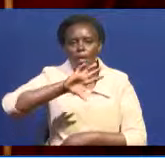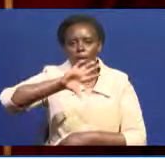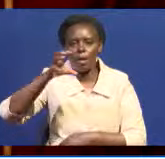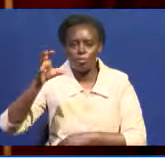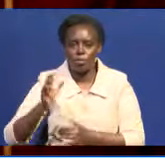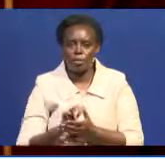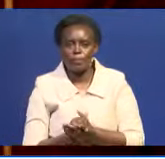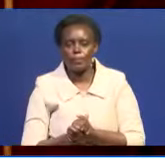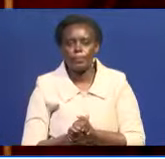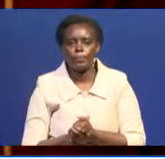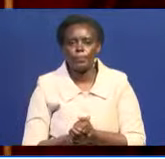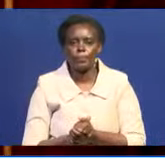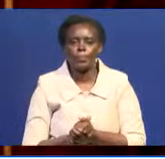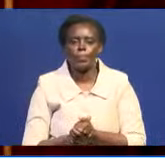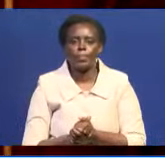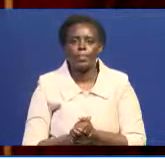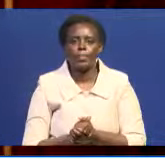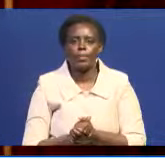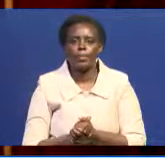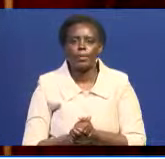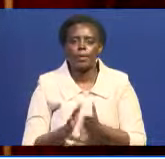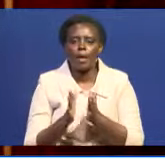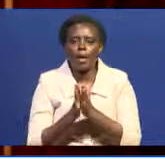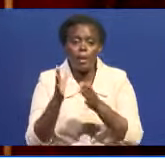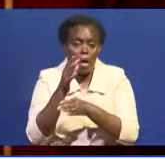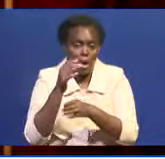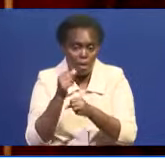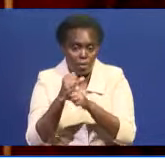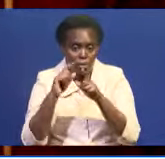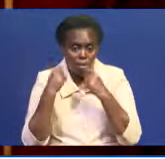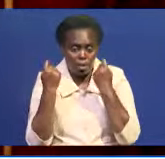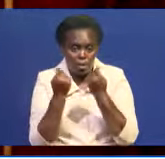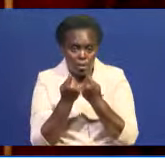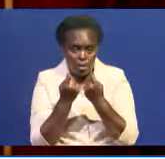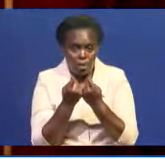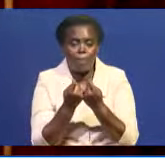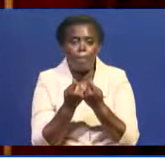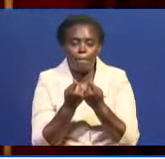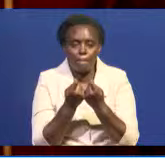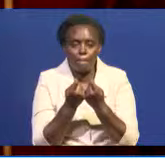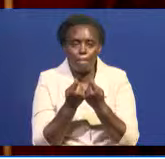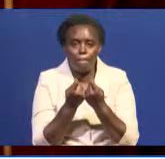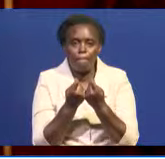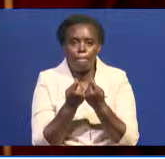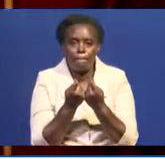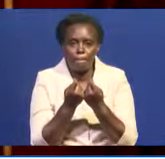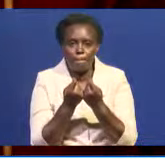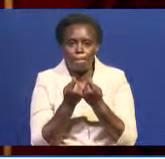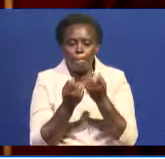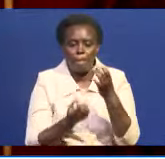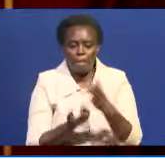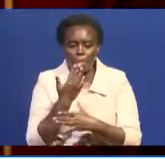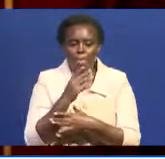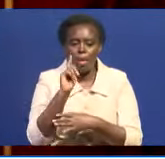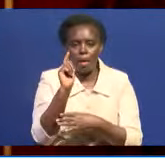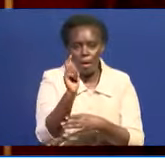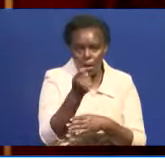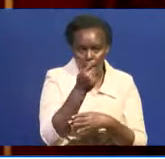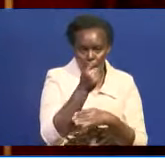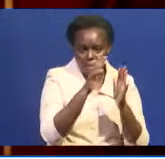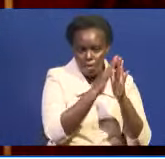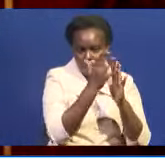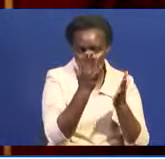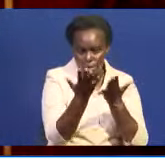counties. And the multi-agency team, Mr. Speaker, comprises of Kenya